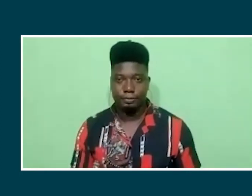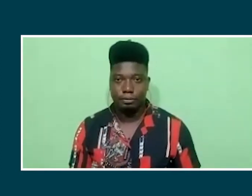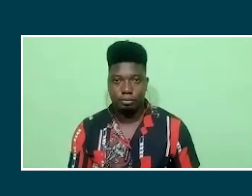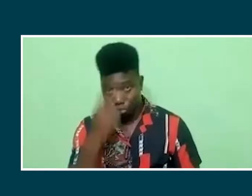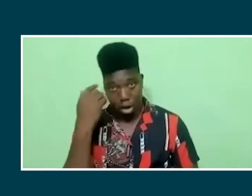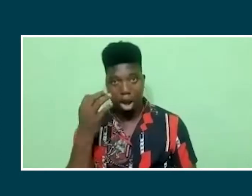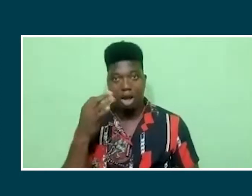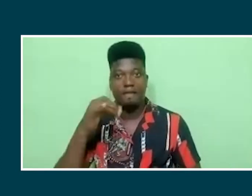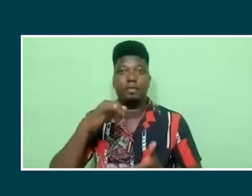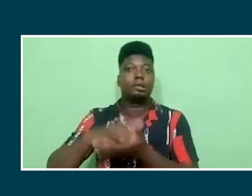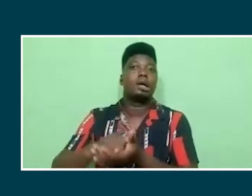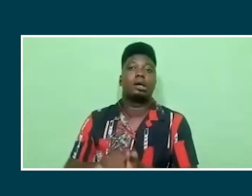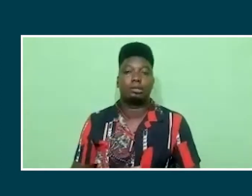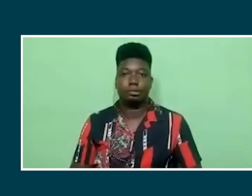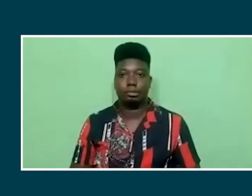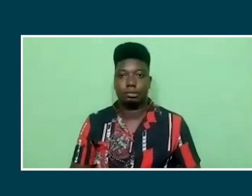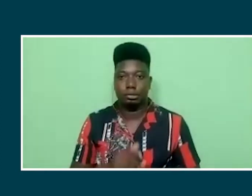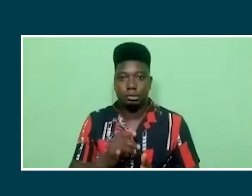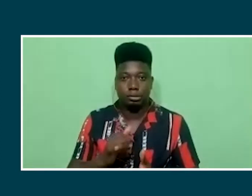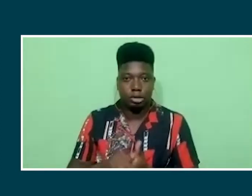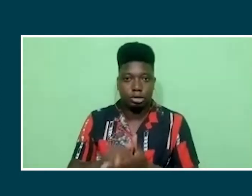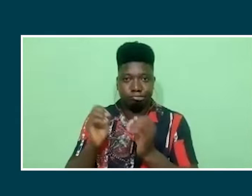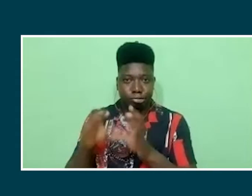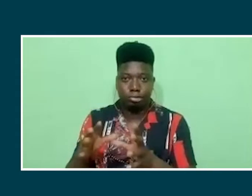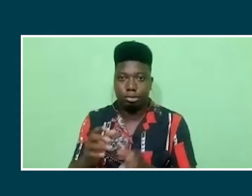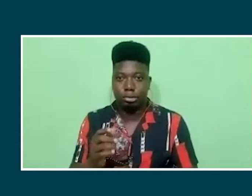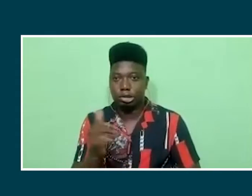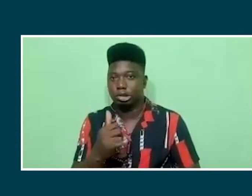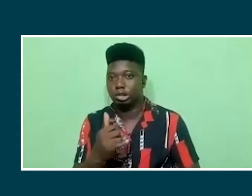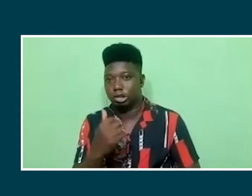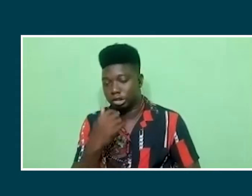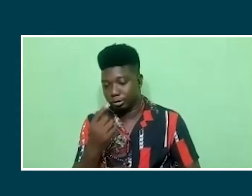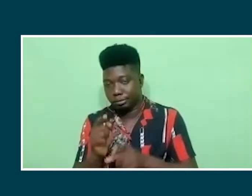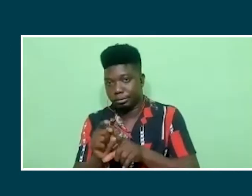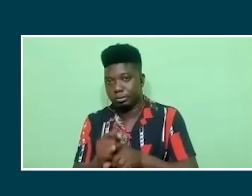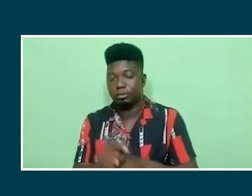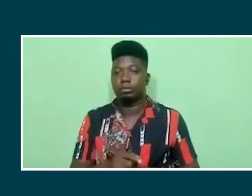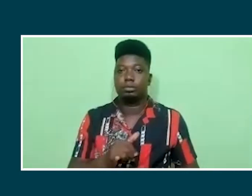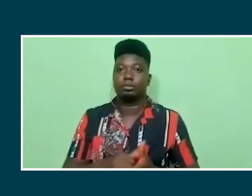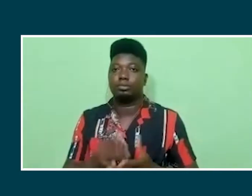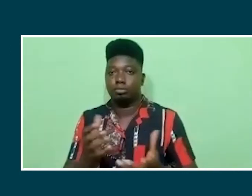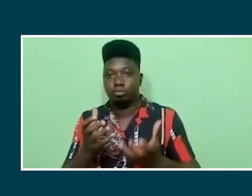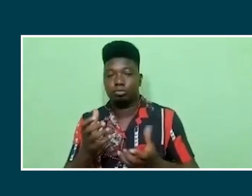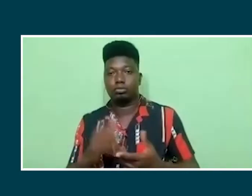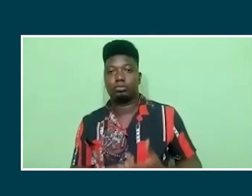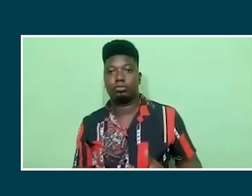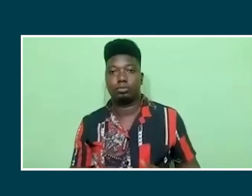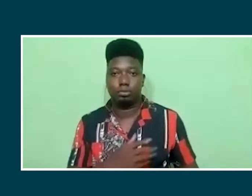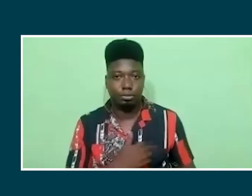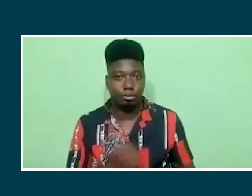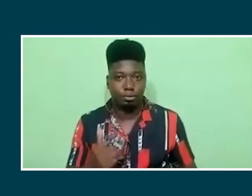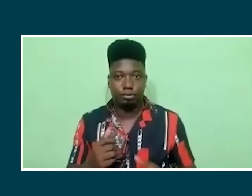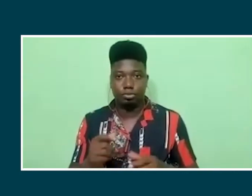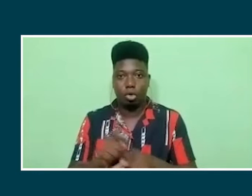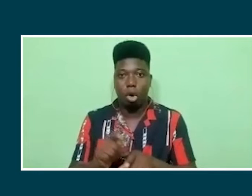am I trying to put across? There was a certain way in which the world wanted to define me, and there was also a certain way in